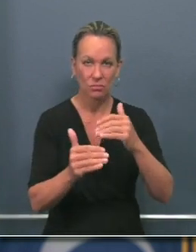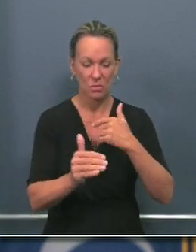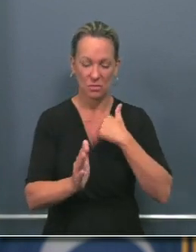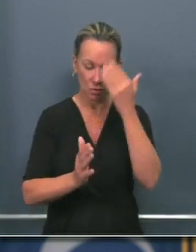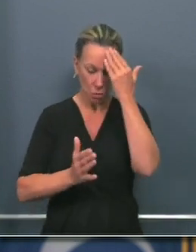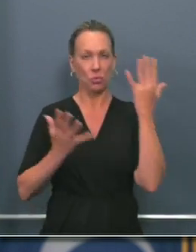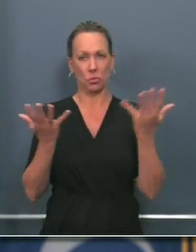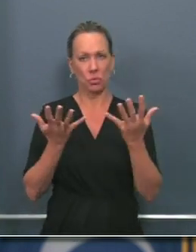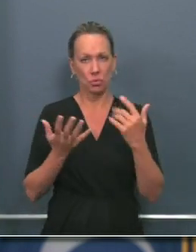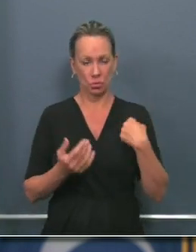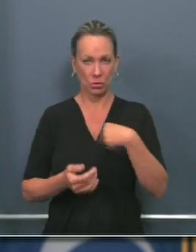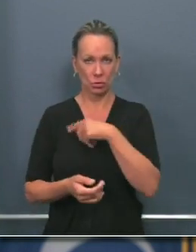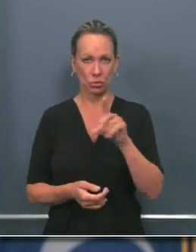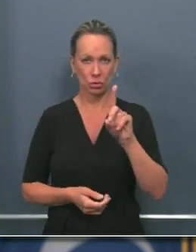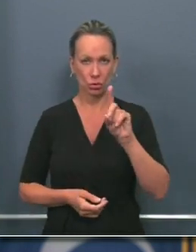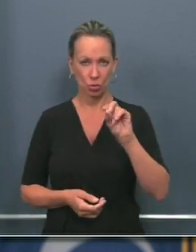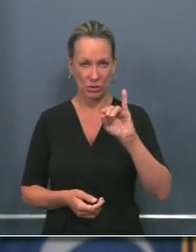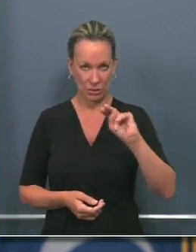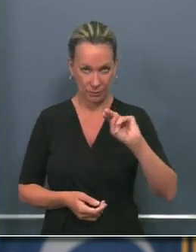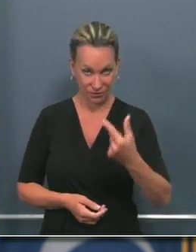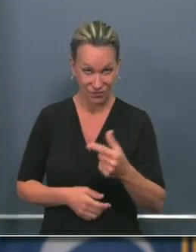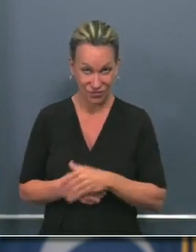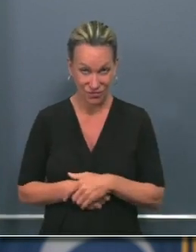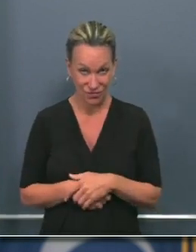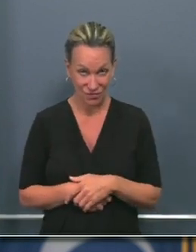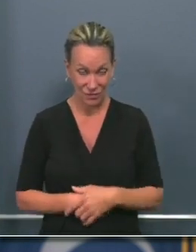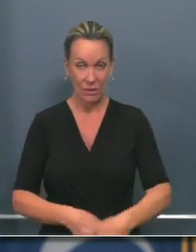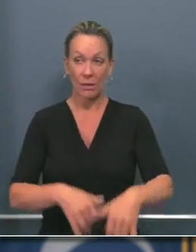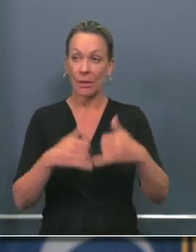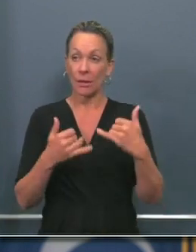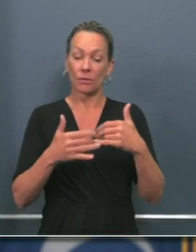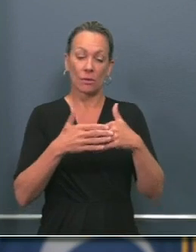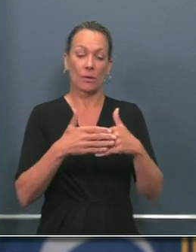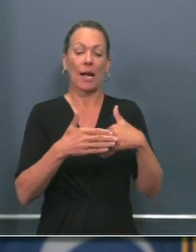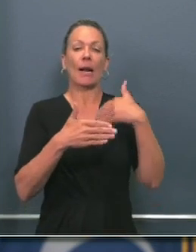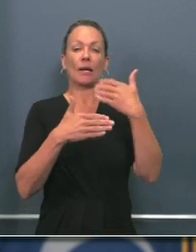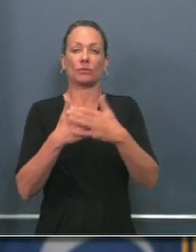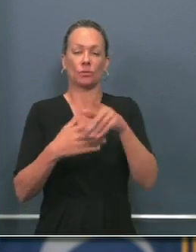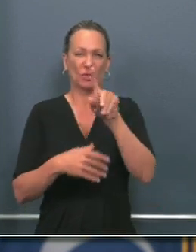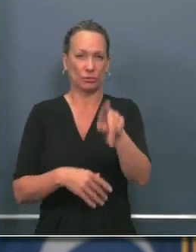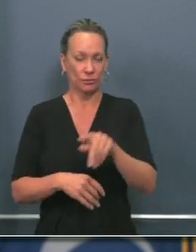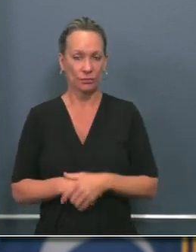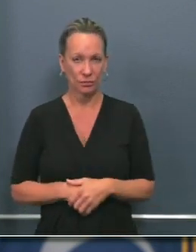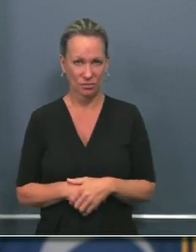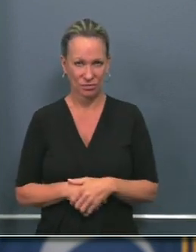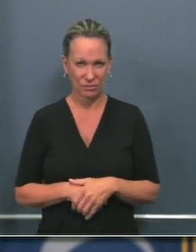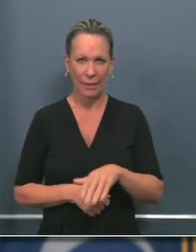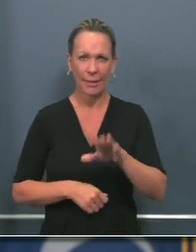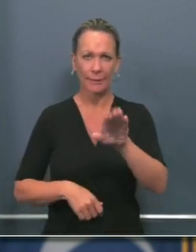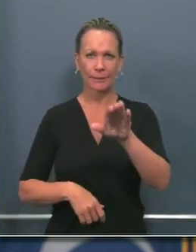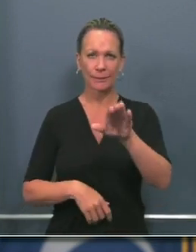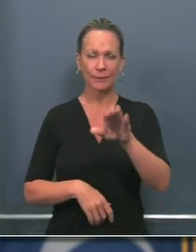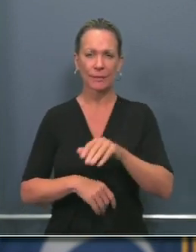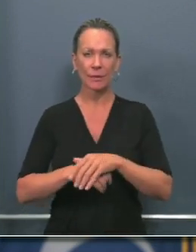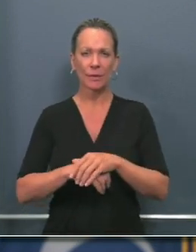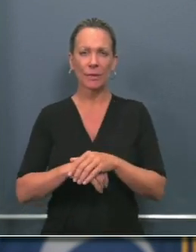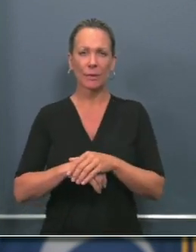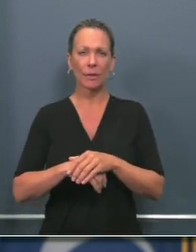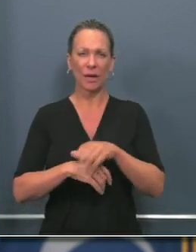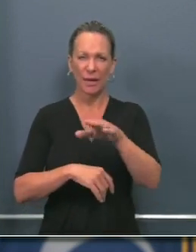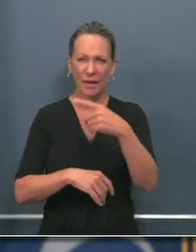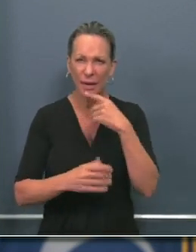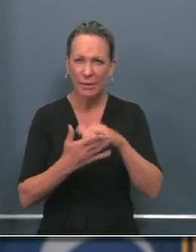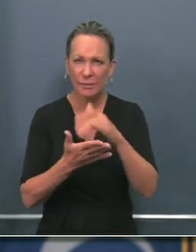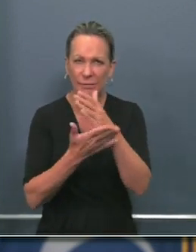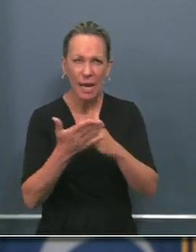Thank you, Governor. Let's talk for a moment about the 11 counties that haven't hit that attestation. In LA County, some of the leaders have suggested